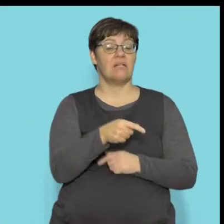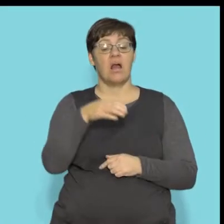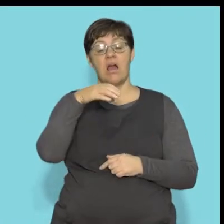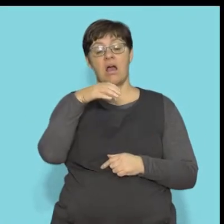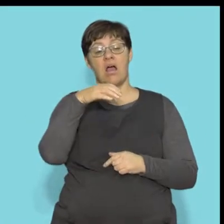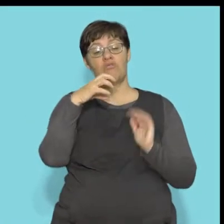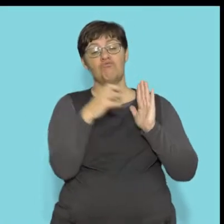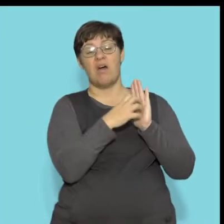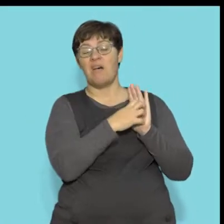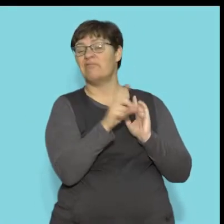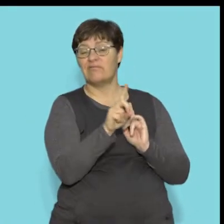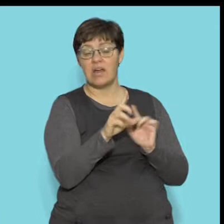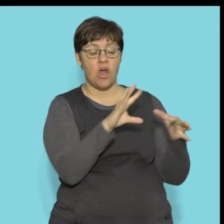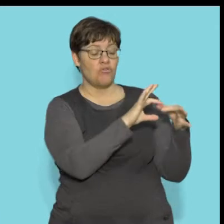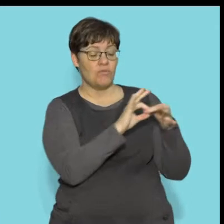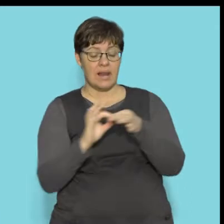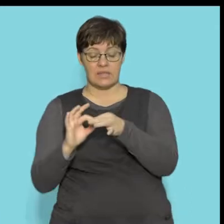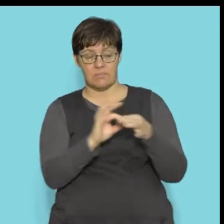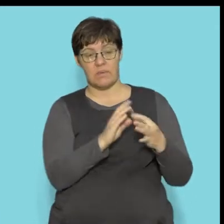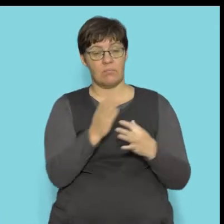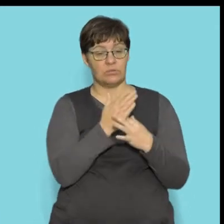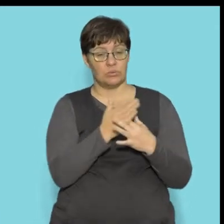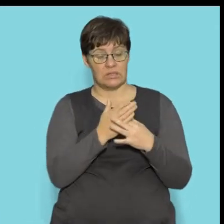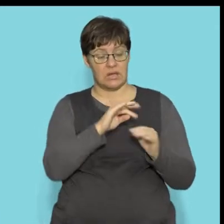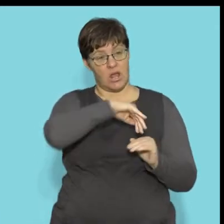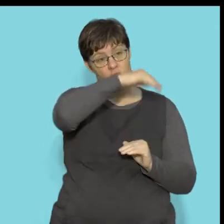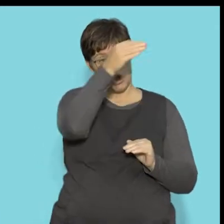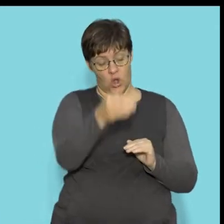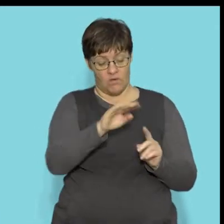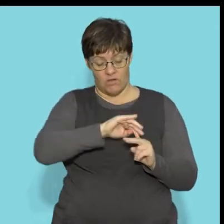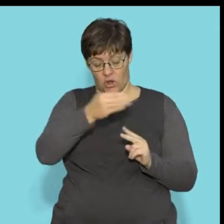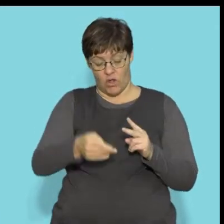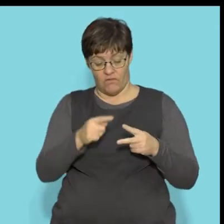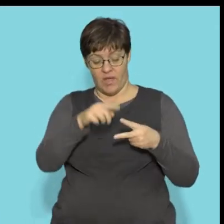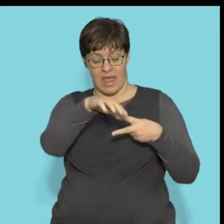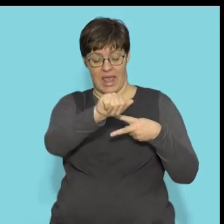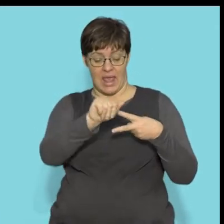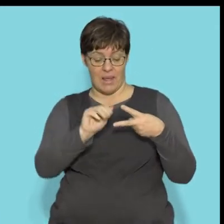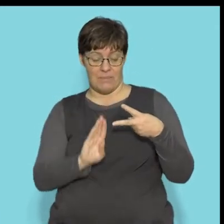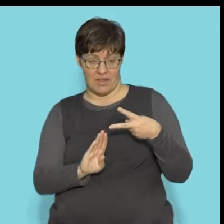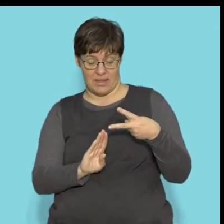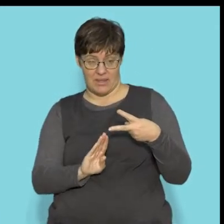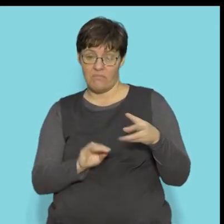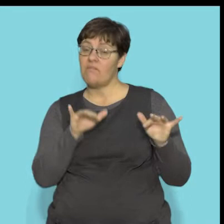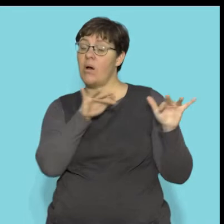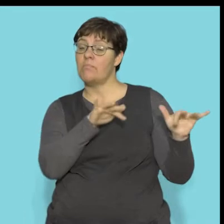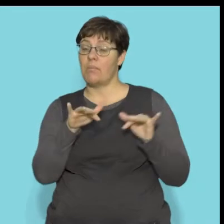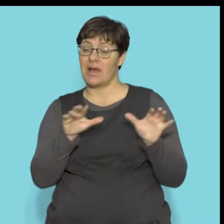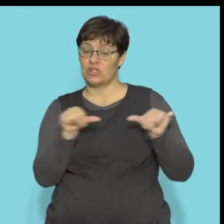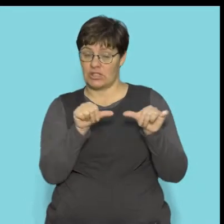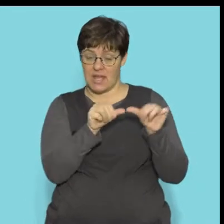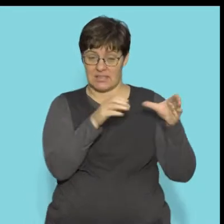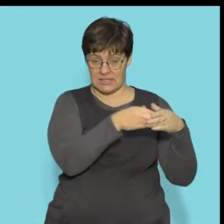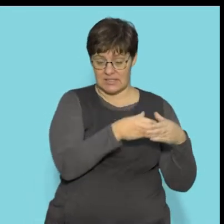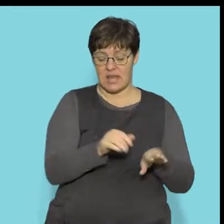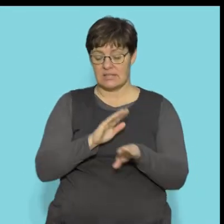of graph and a relationship between two curves. We've got population size and